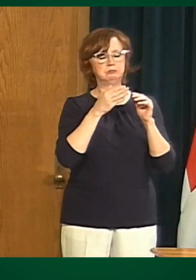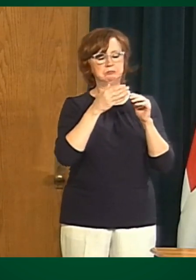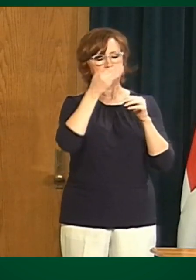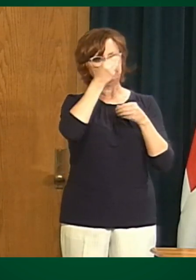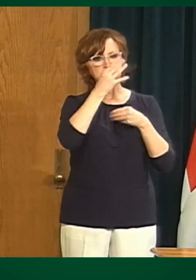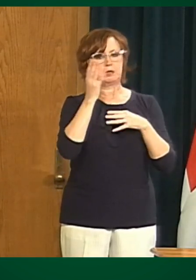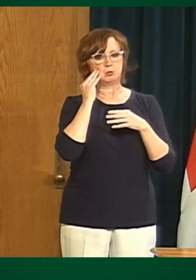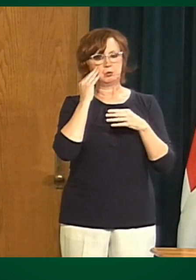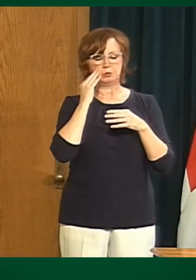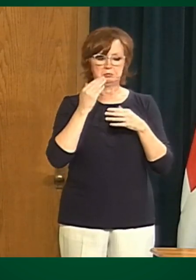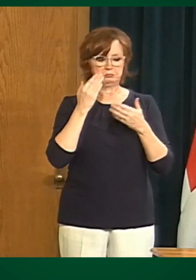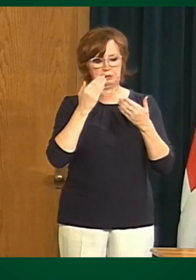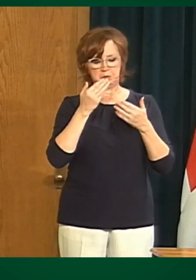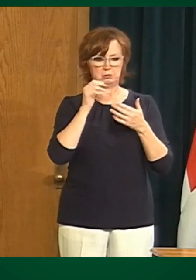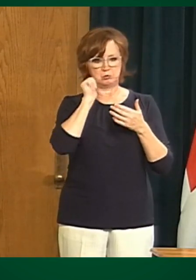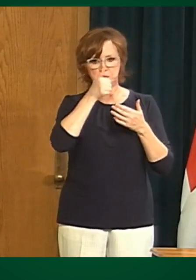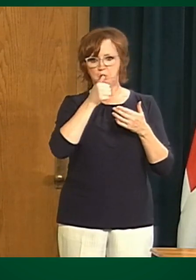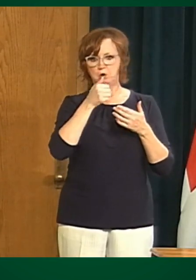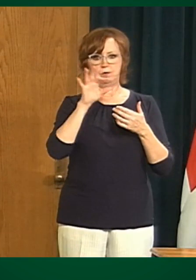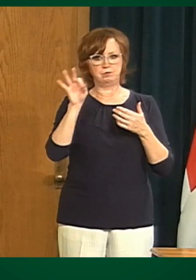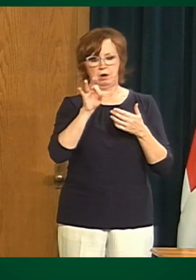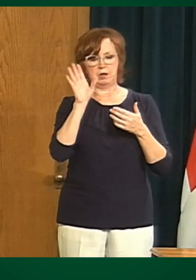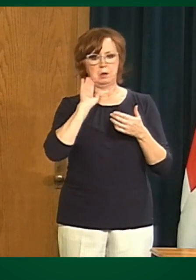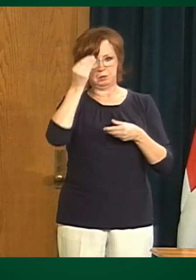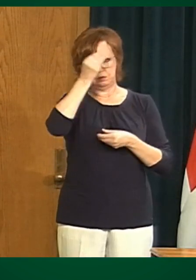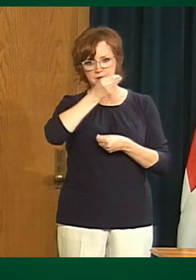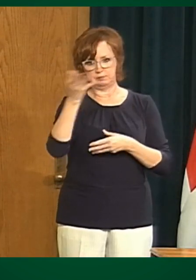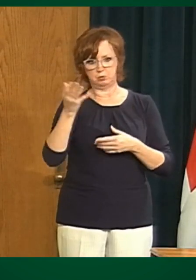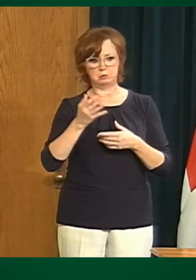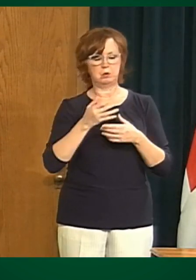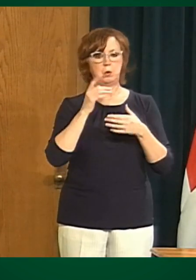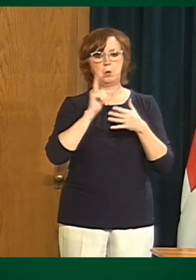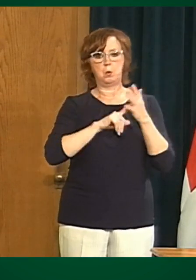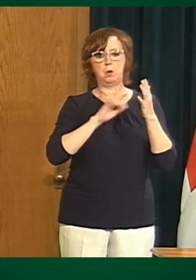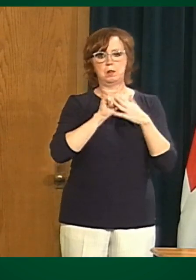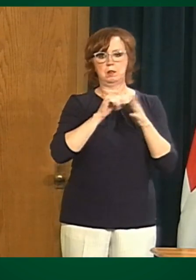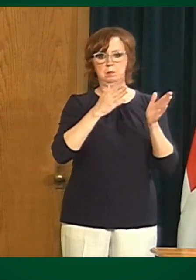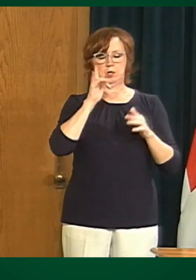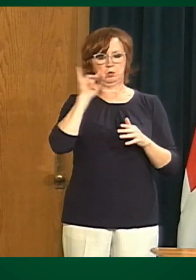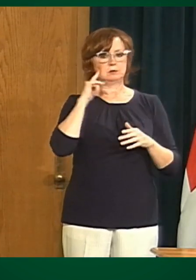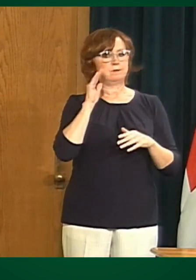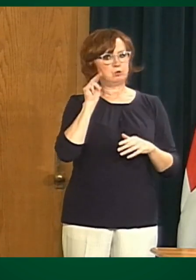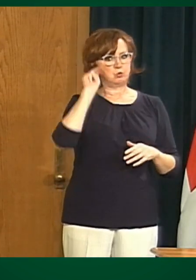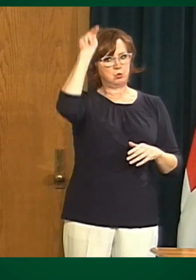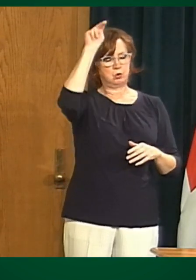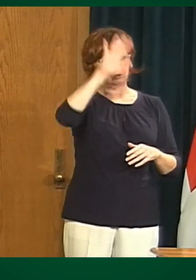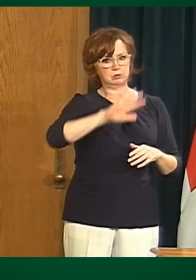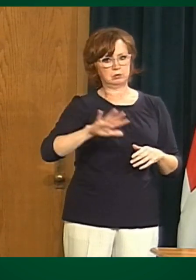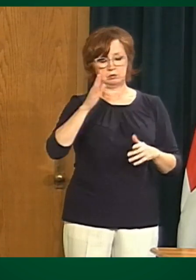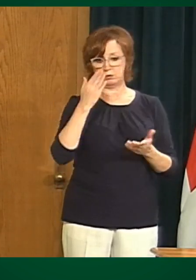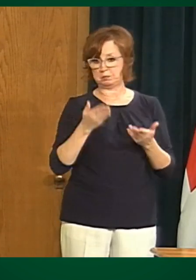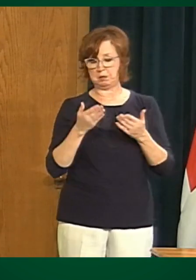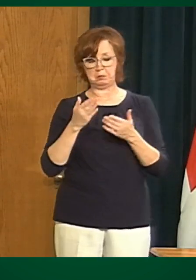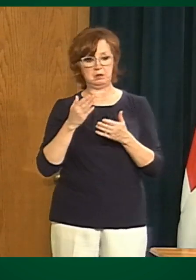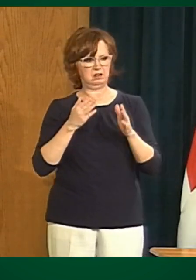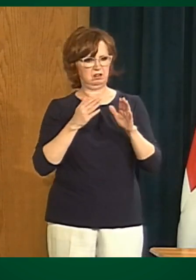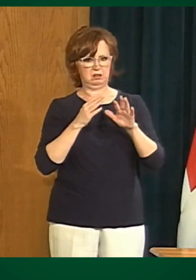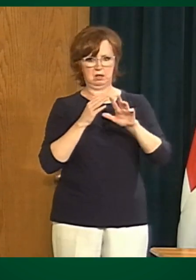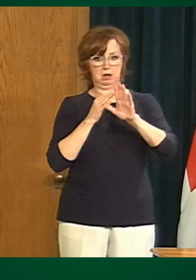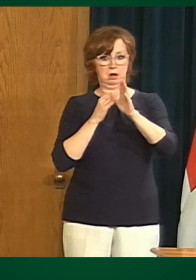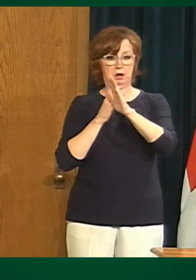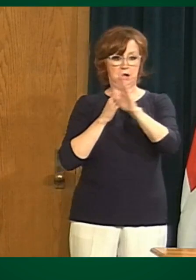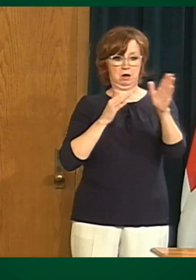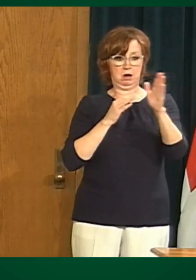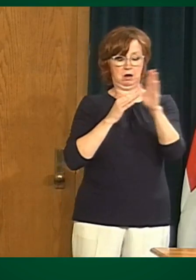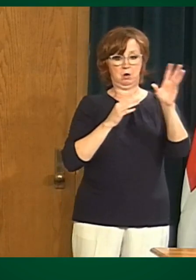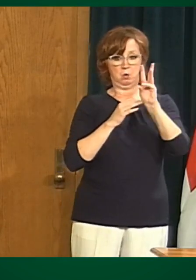48 hours on what the longer term travel restrictions will look like in the north, but they very well may relax in some areas where we